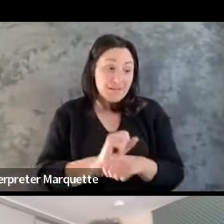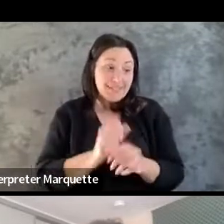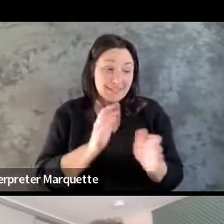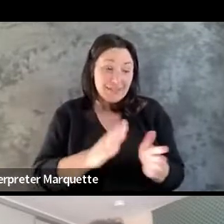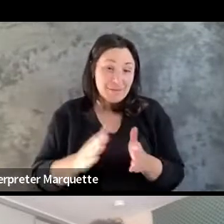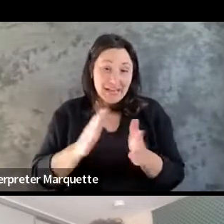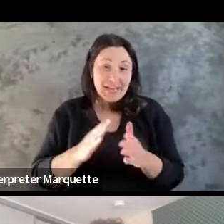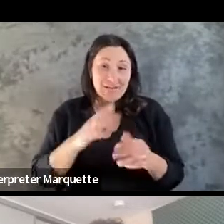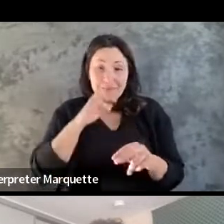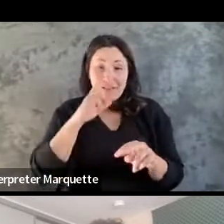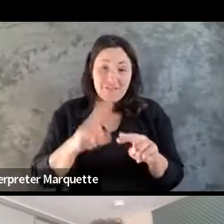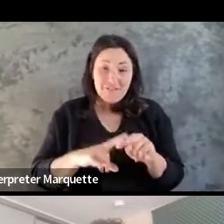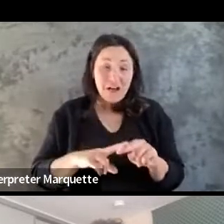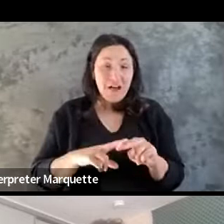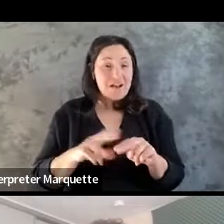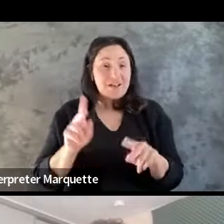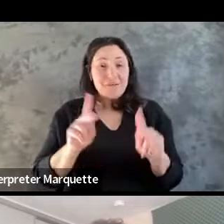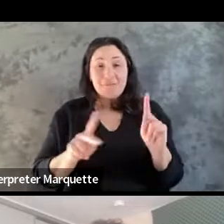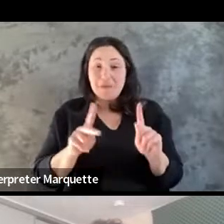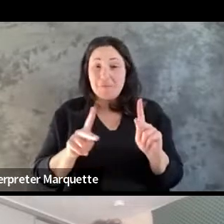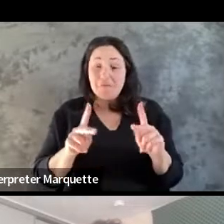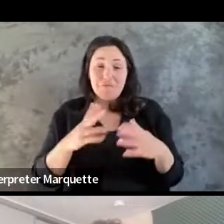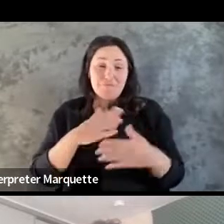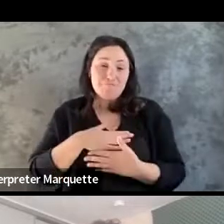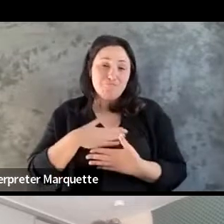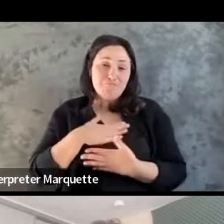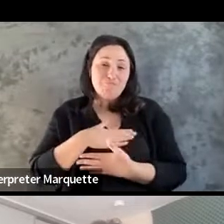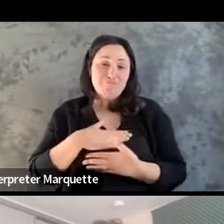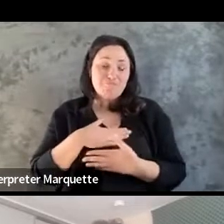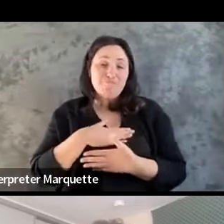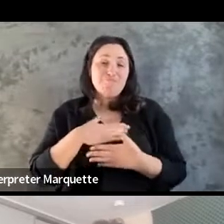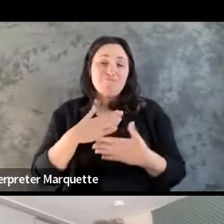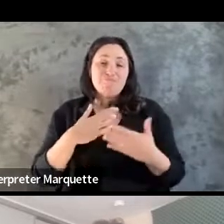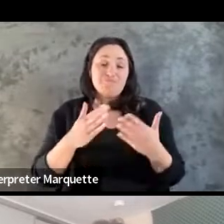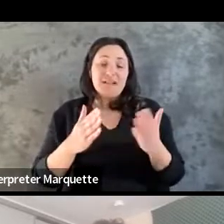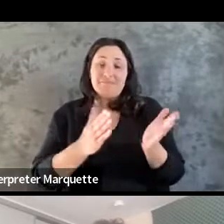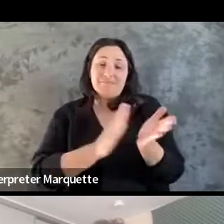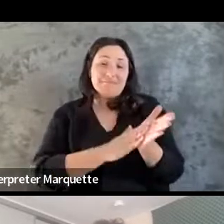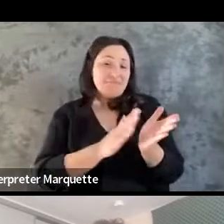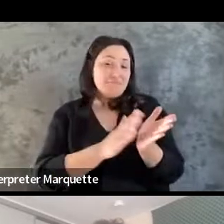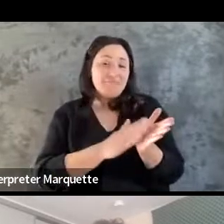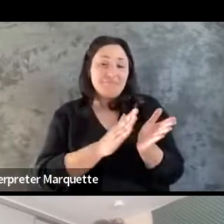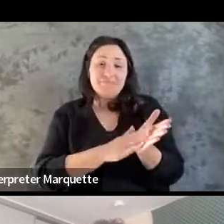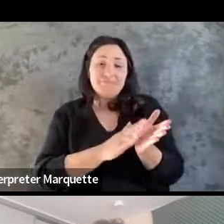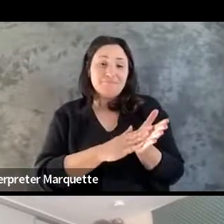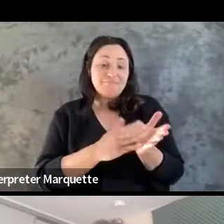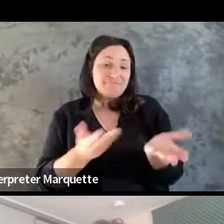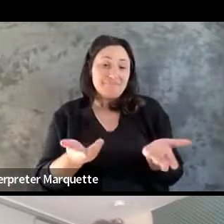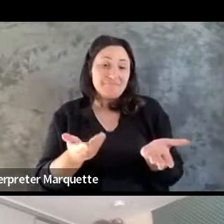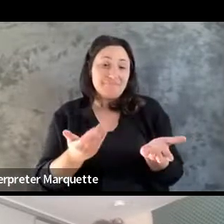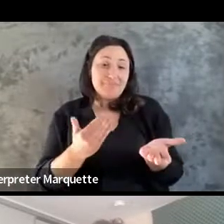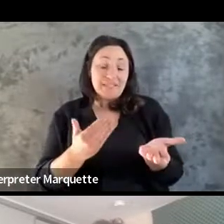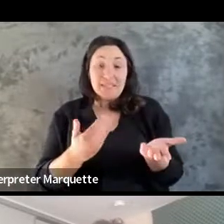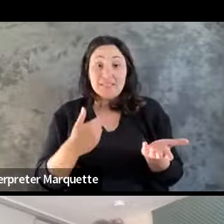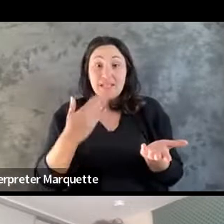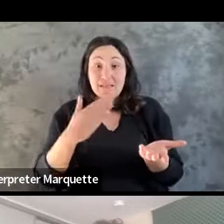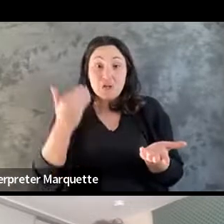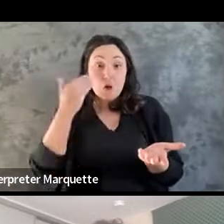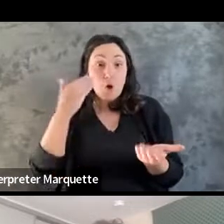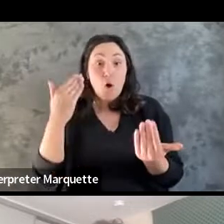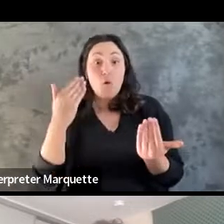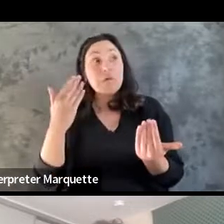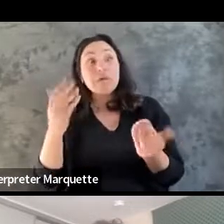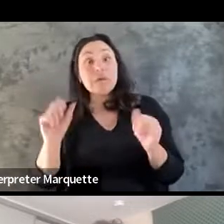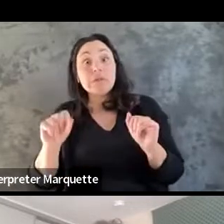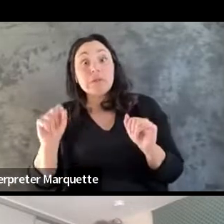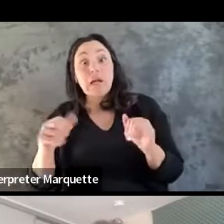of fun. People had a blast. And, you know, I want to compliment you all because not even knowing if it was going to happen, you pushed it